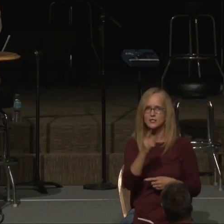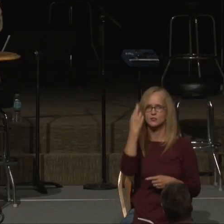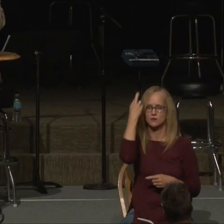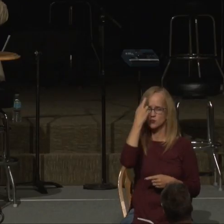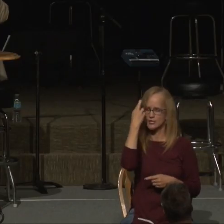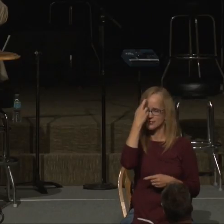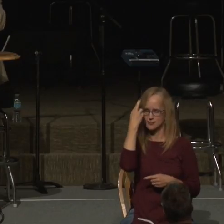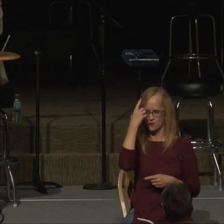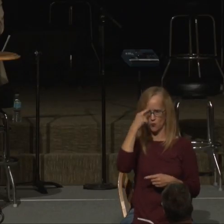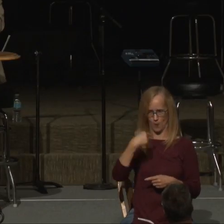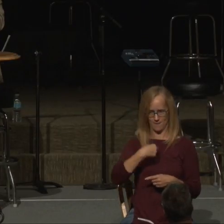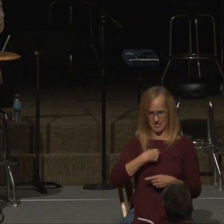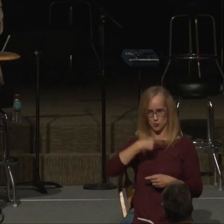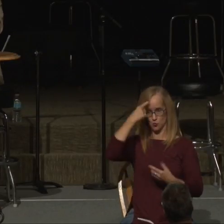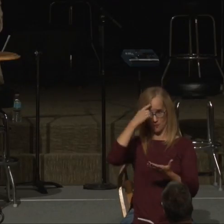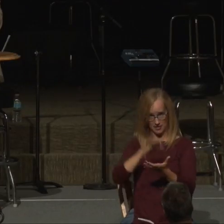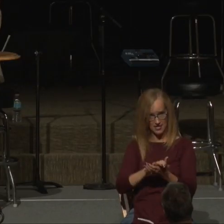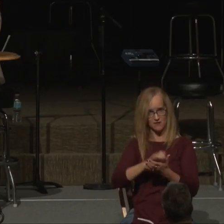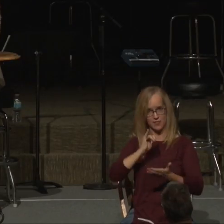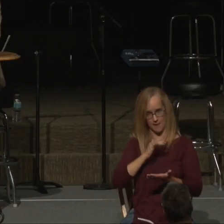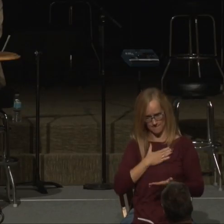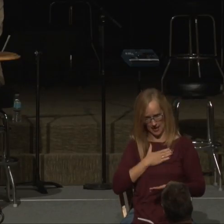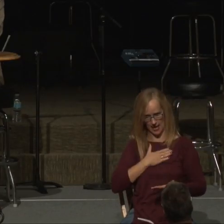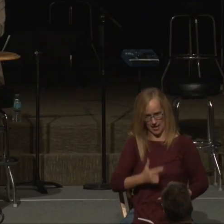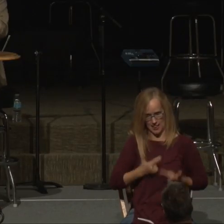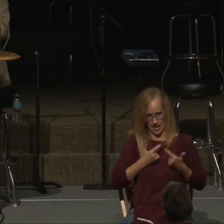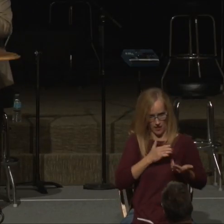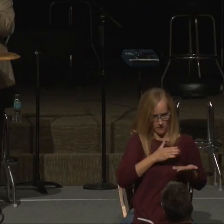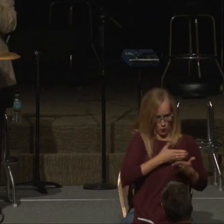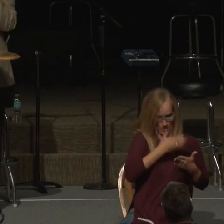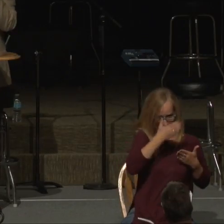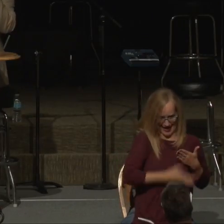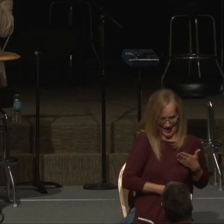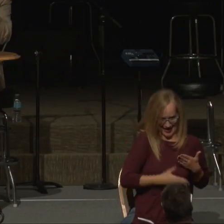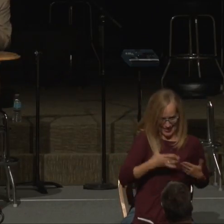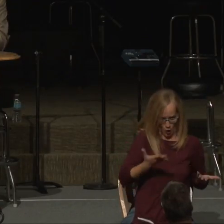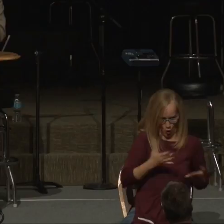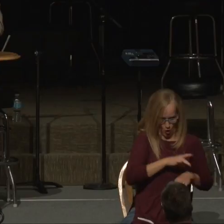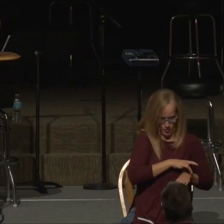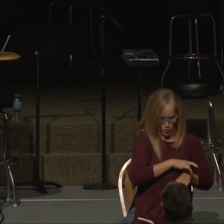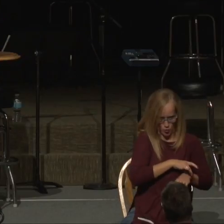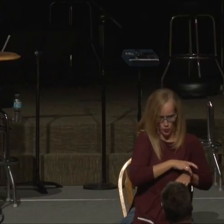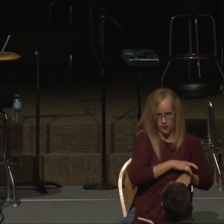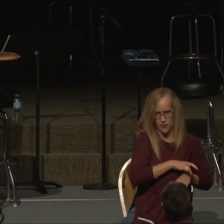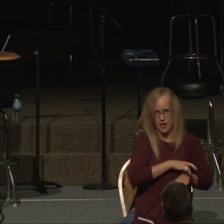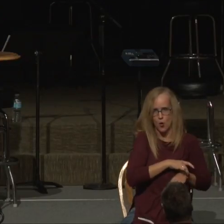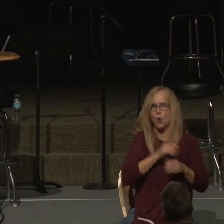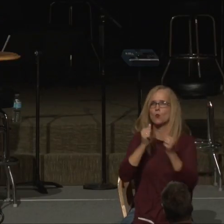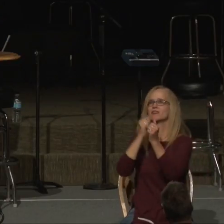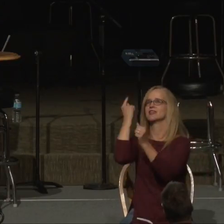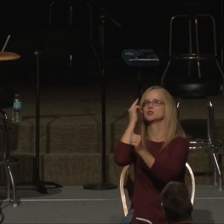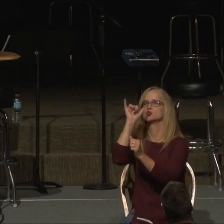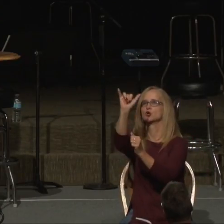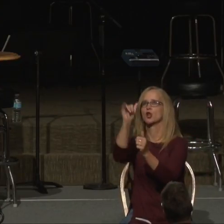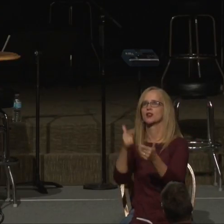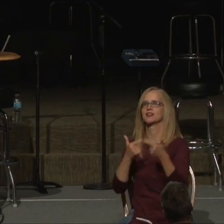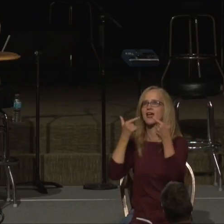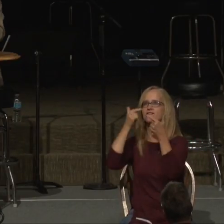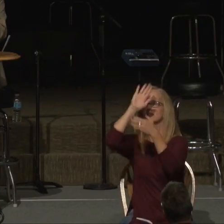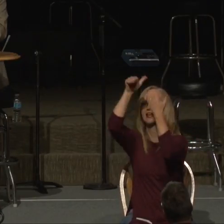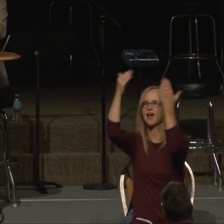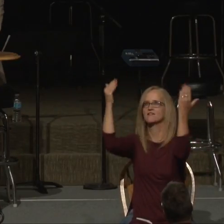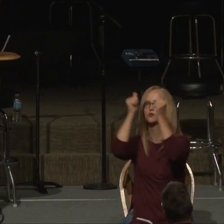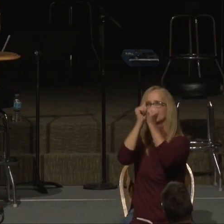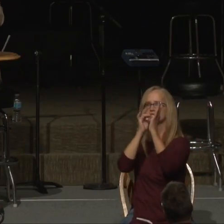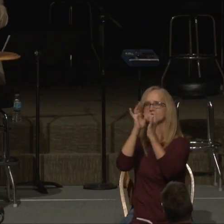reasons for me to believe that my life will end on earth with eternal life in heaven with Jesus Christ.